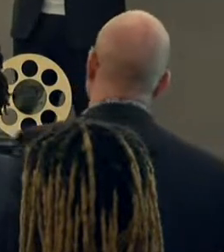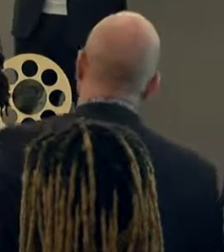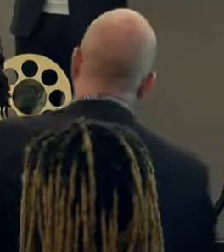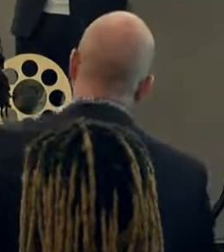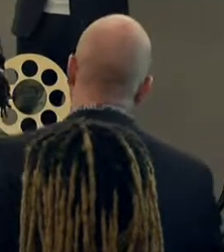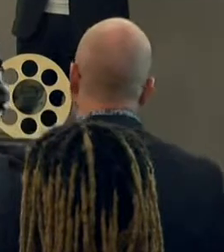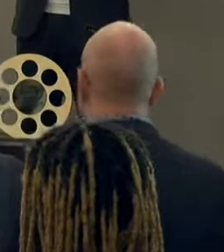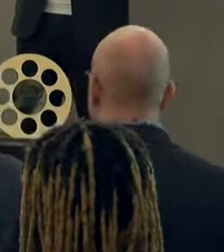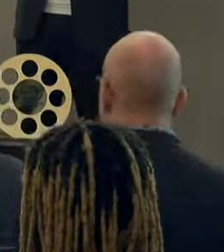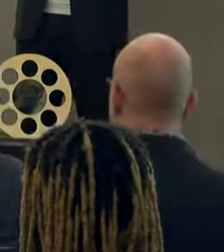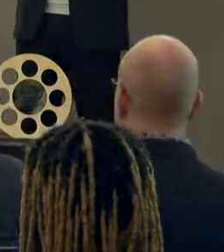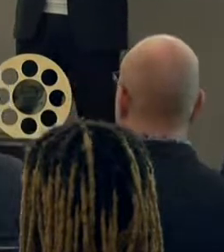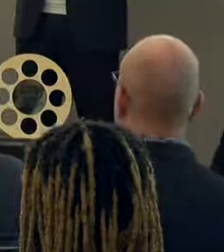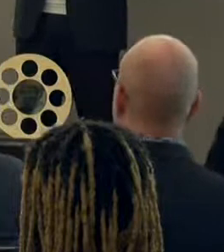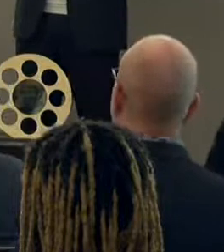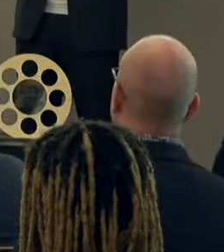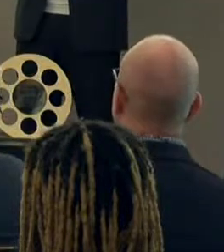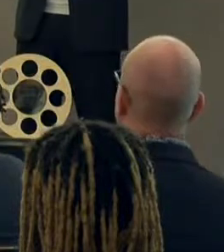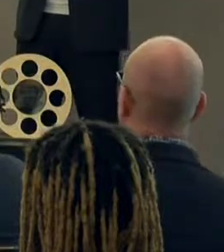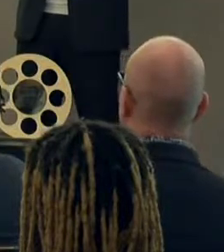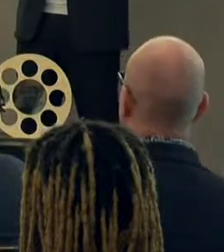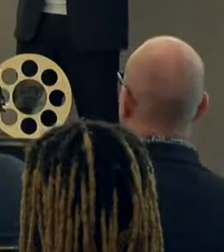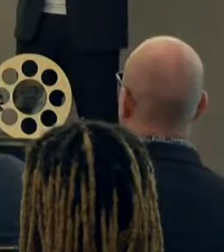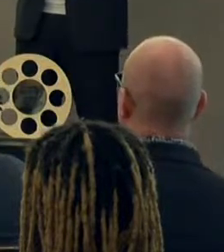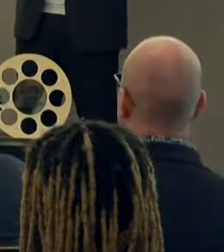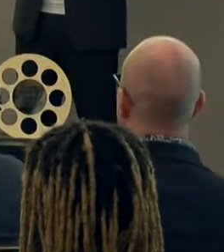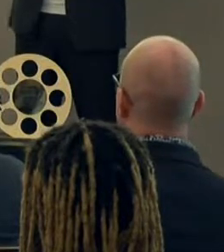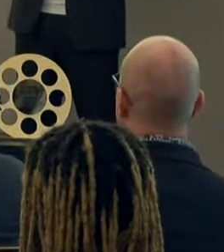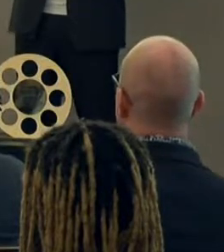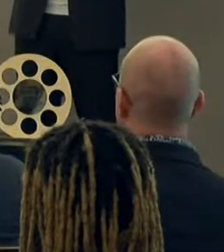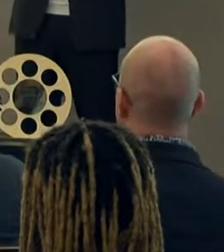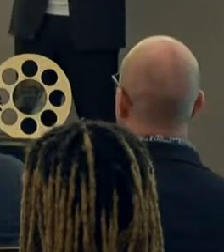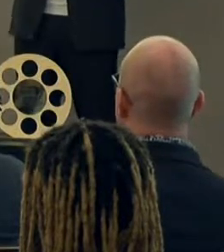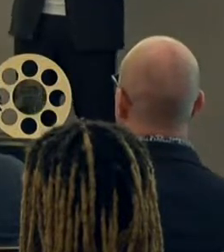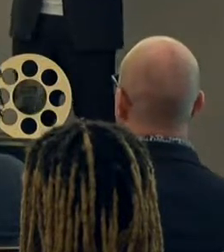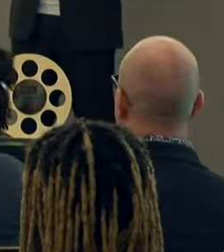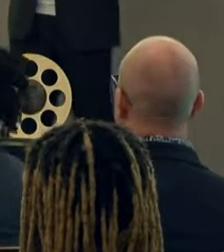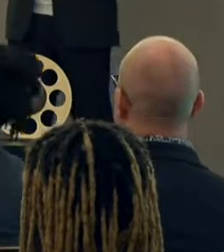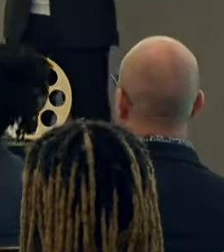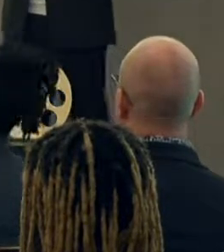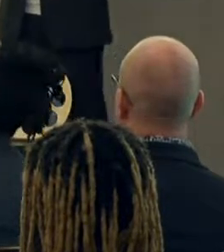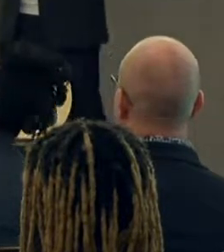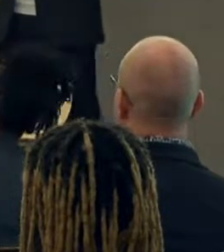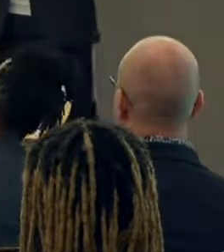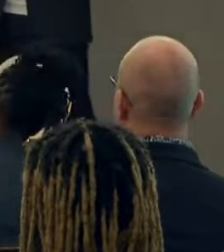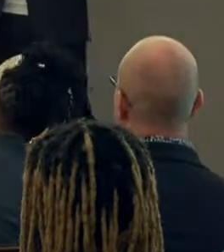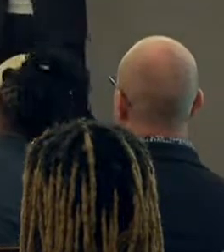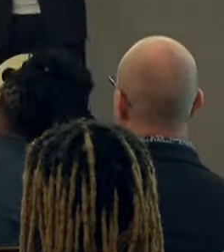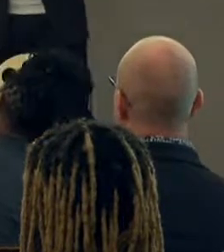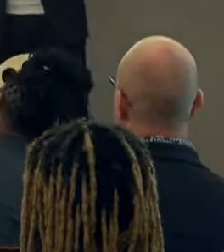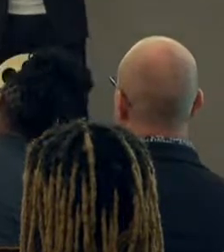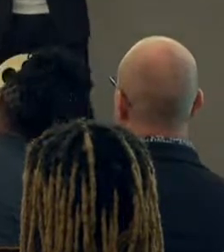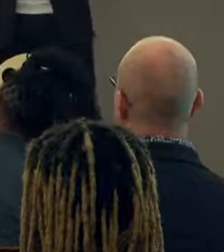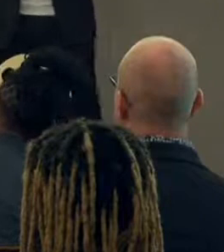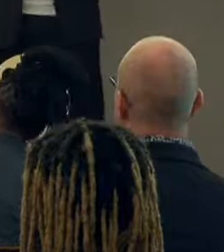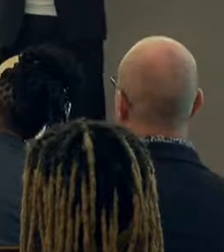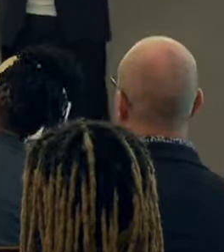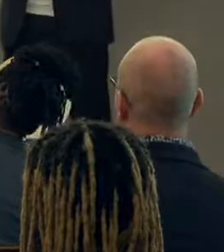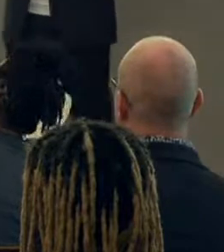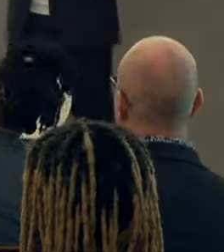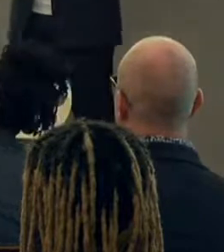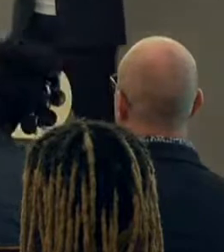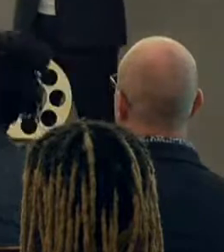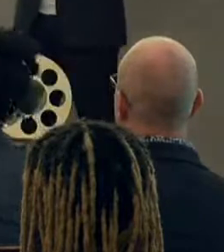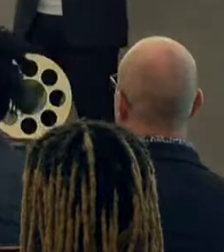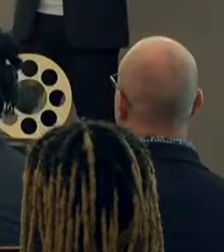it was very sad because she told that I love France and France don't love me back. And she wants